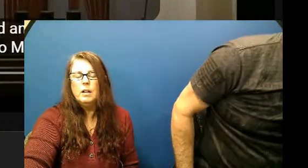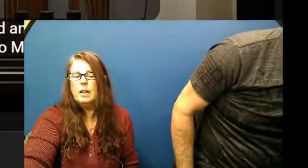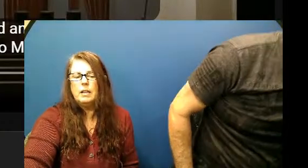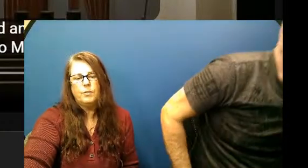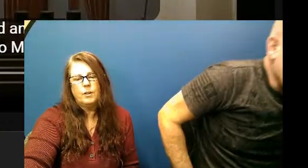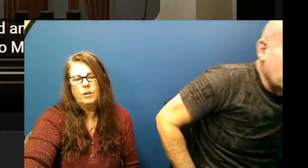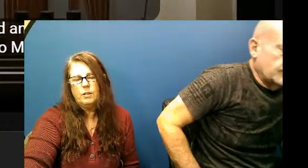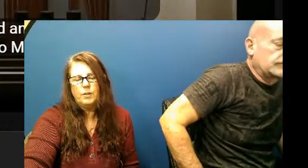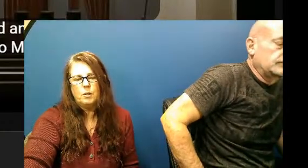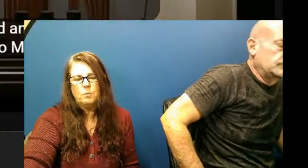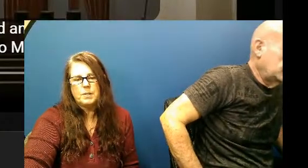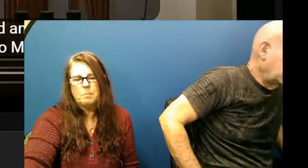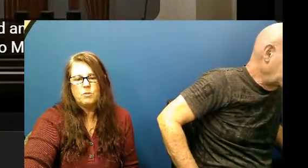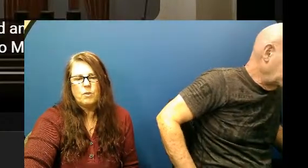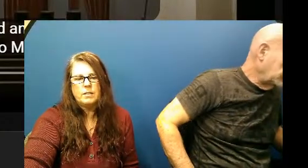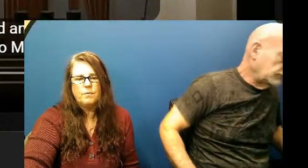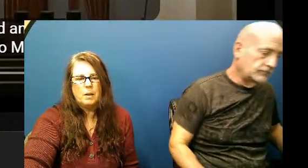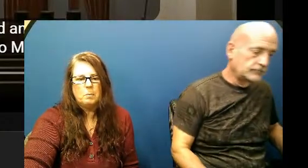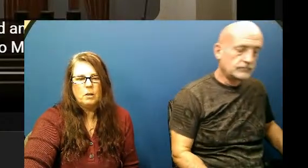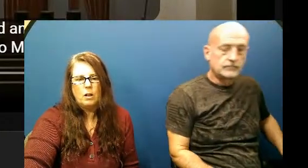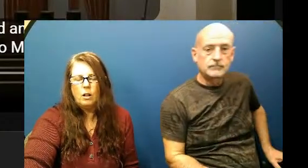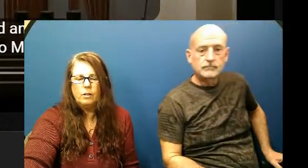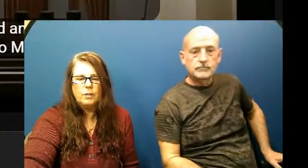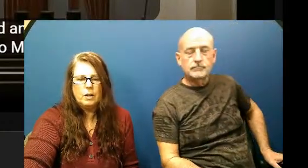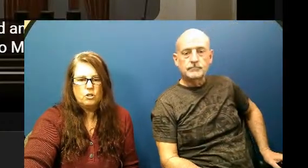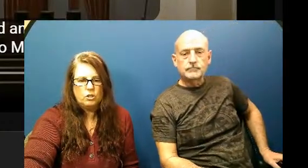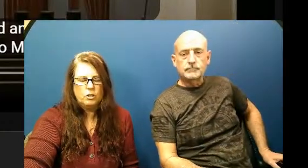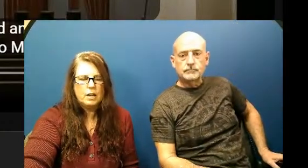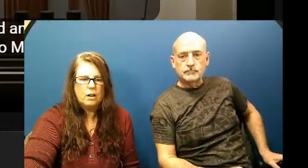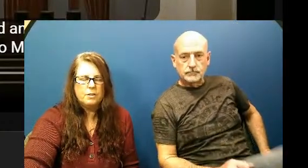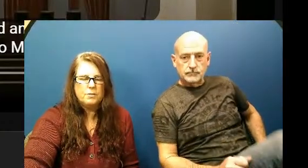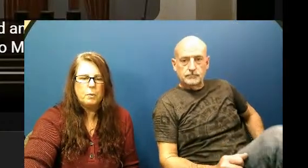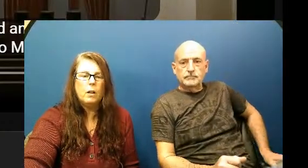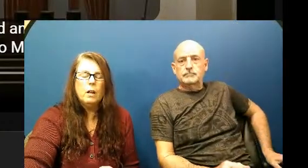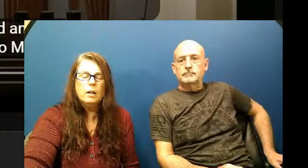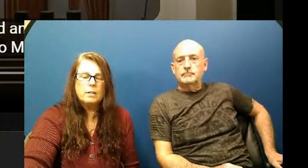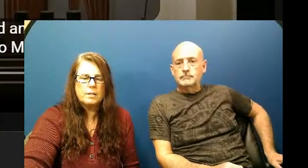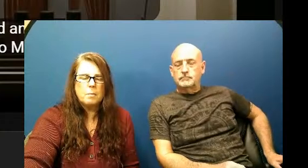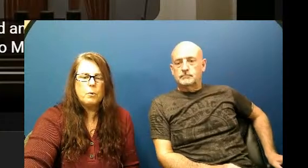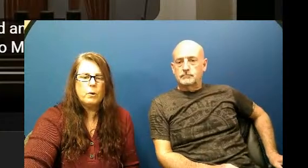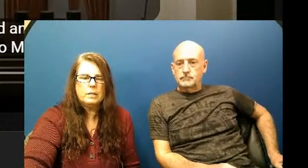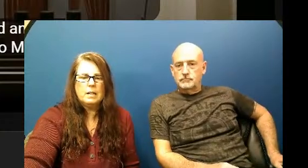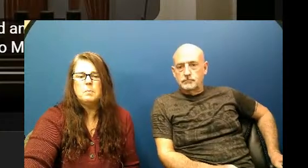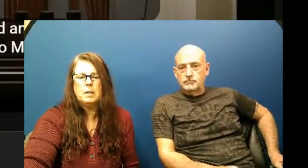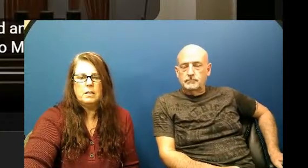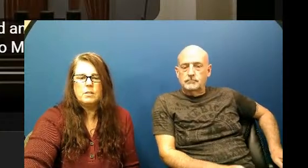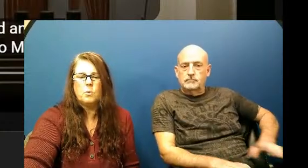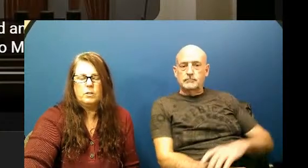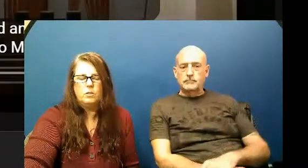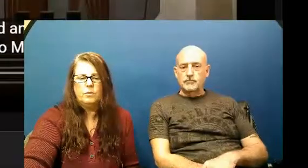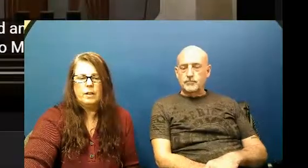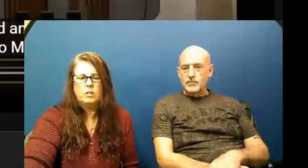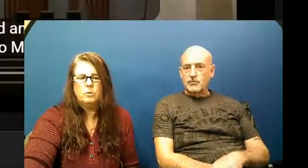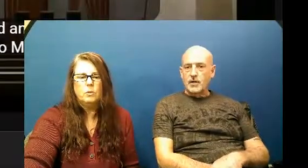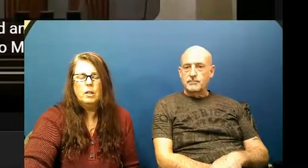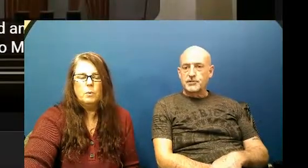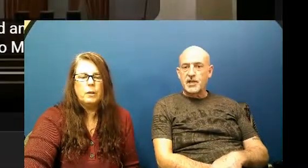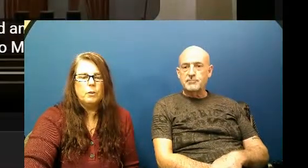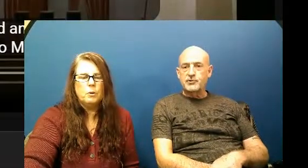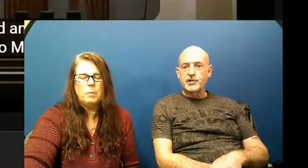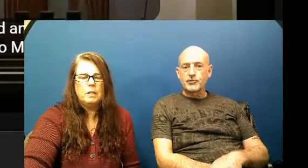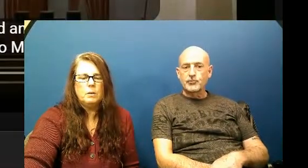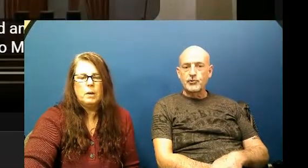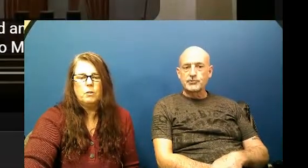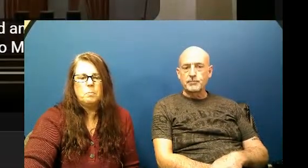everyone. And if they're interfering with somebody's rights in family law, all of you guys should care as well. At some point in time, it is going to affect you. Right. The